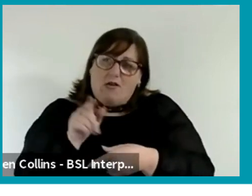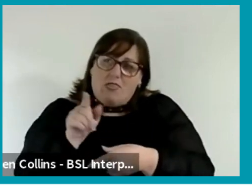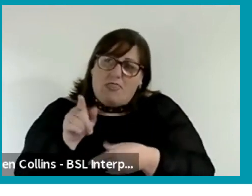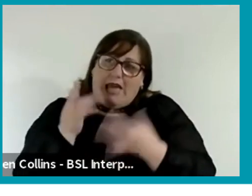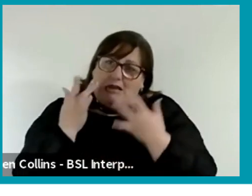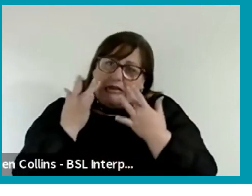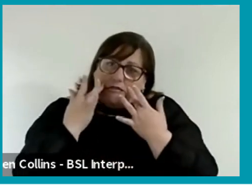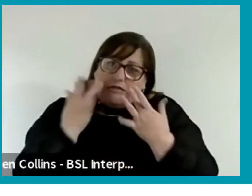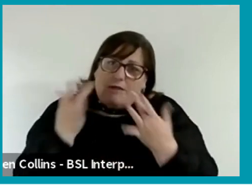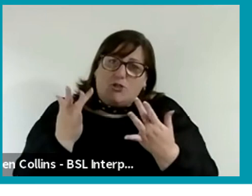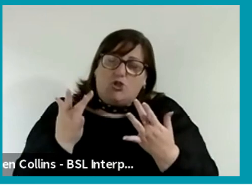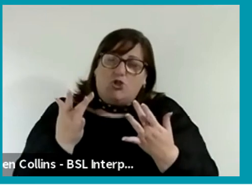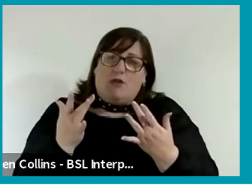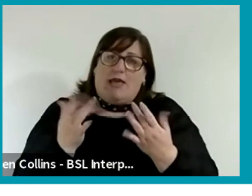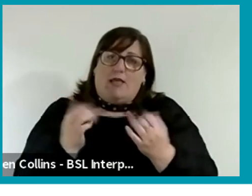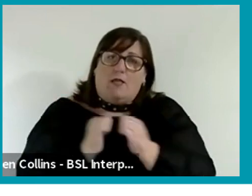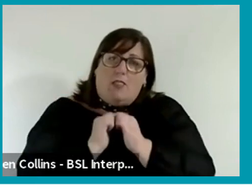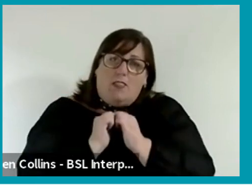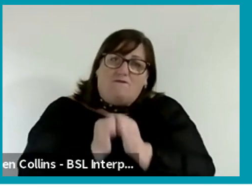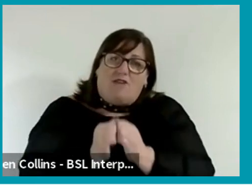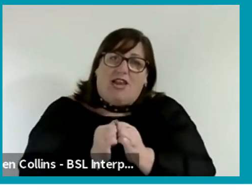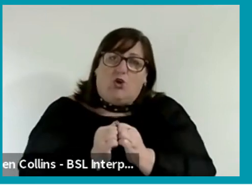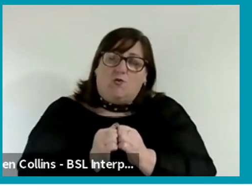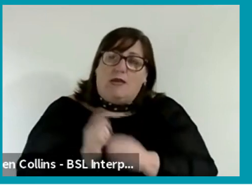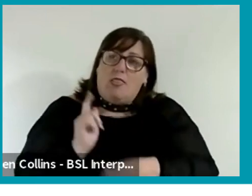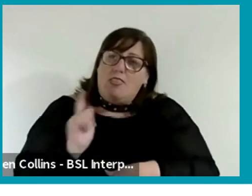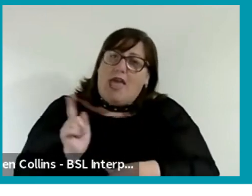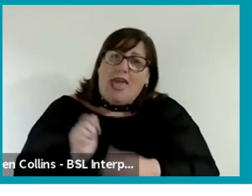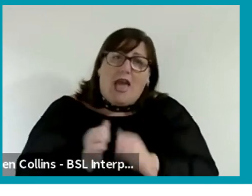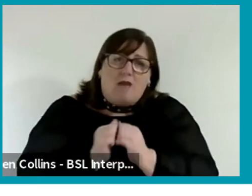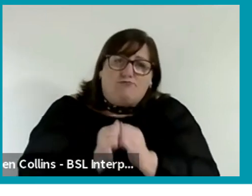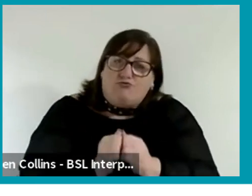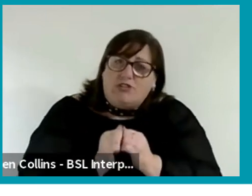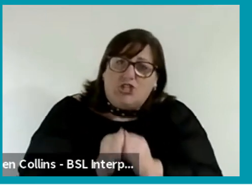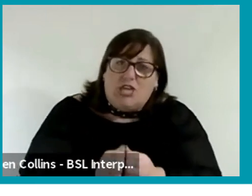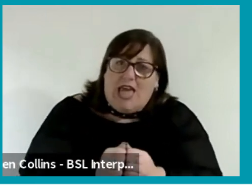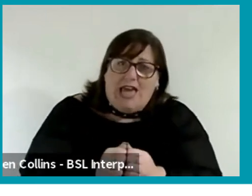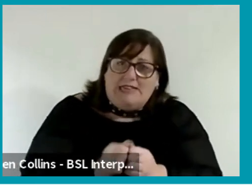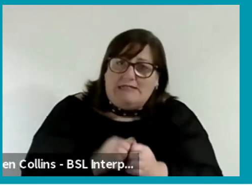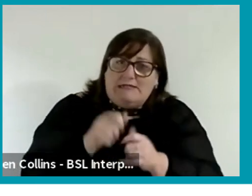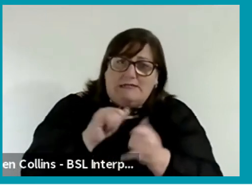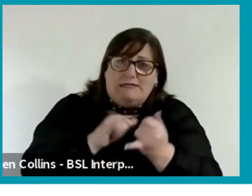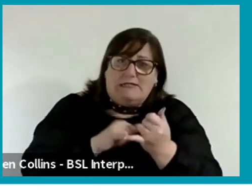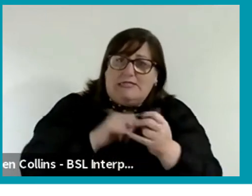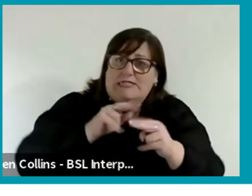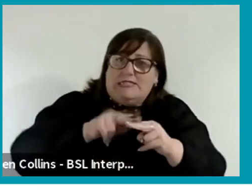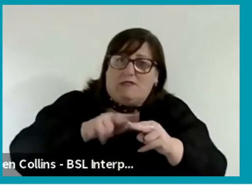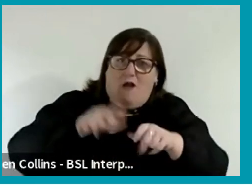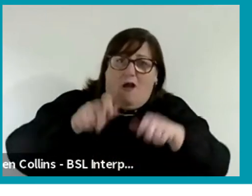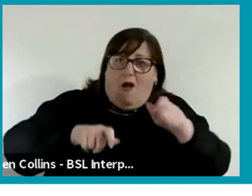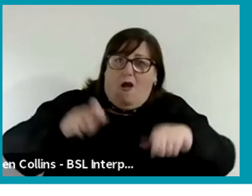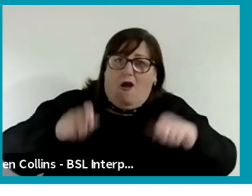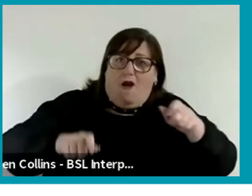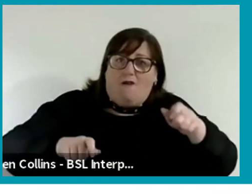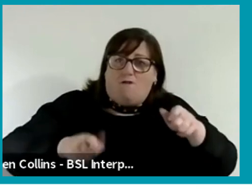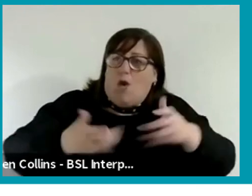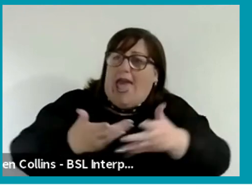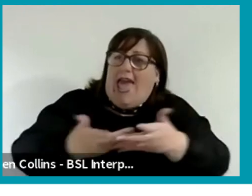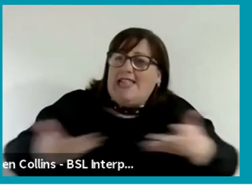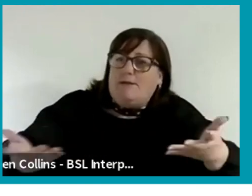They appreciate their people. Anybody coming in, especially coming in as an entry level, it's perhaps your first job. You